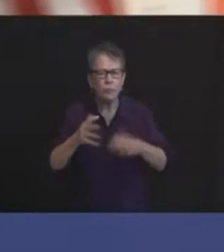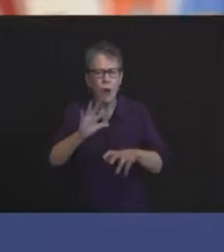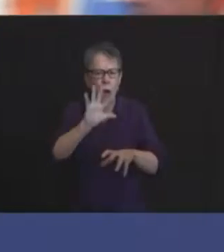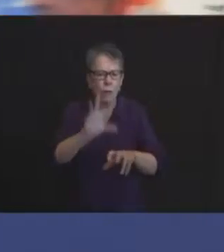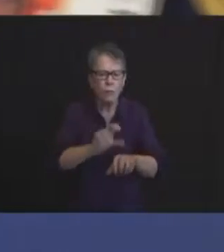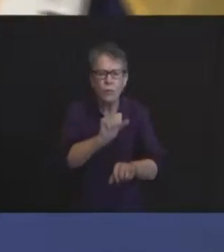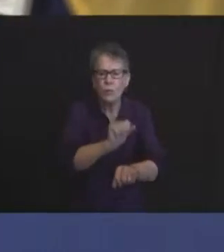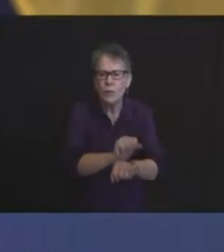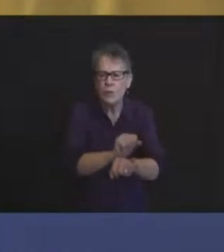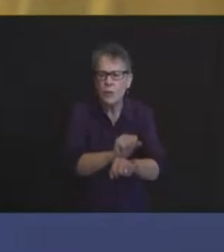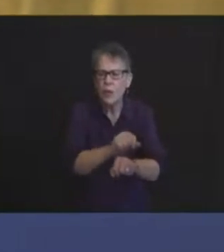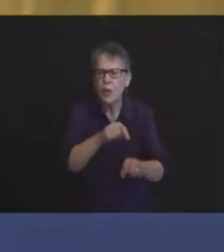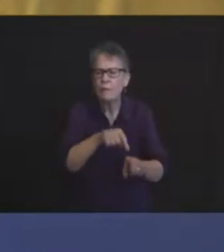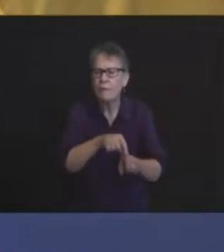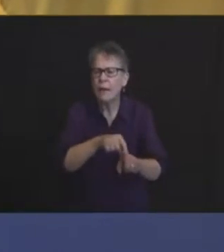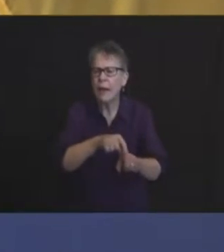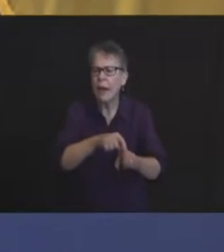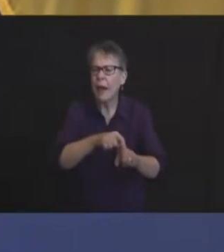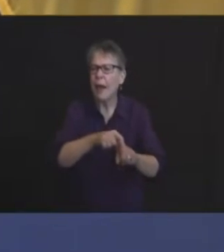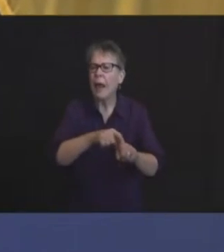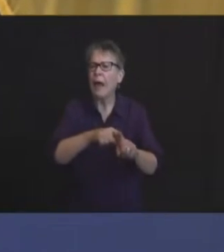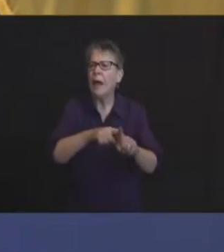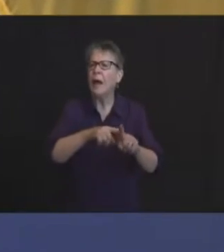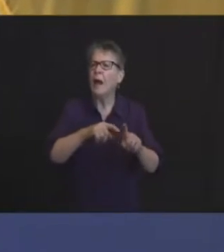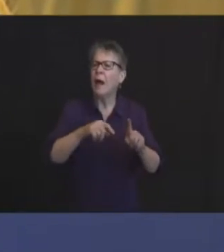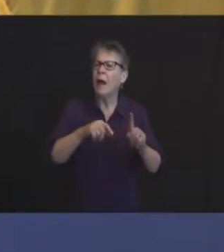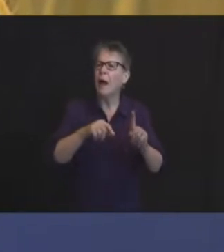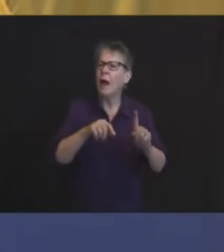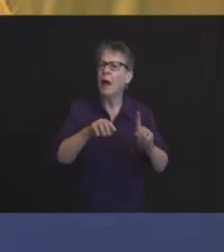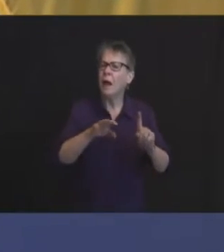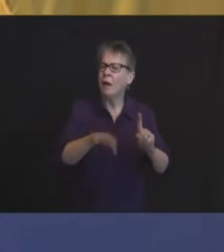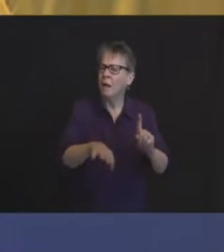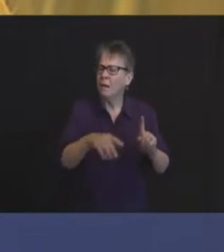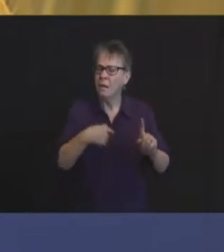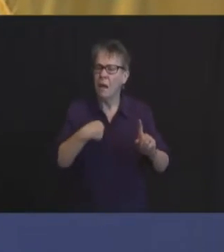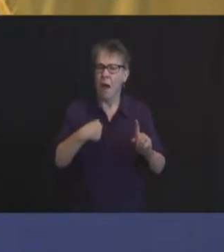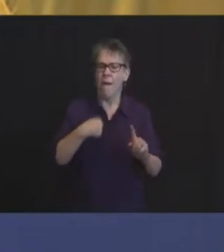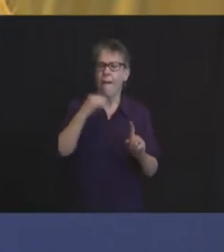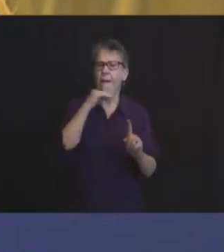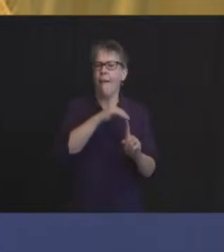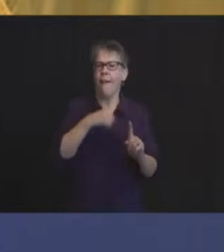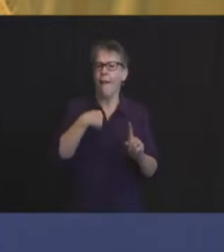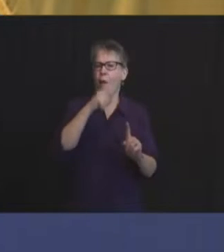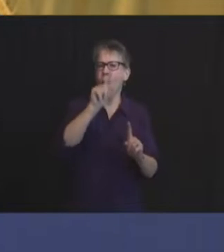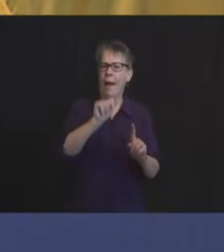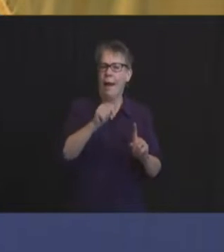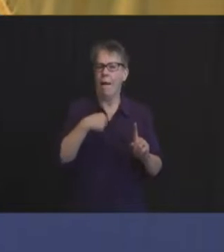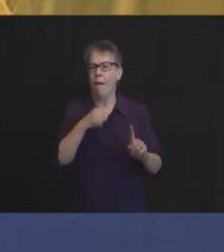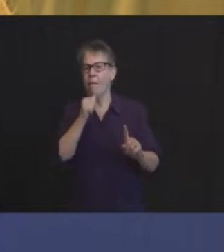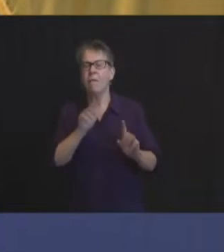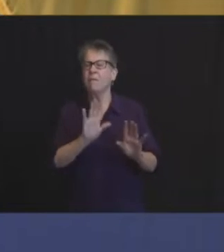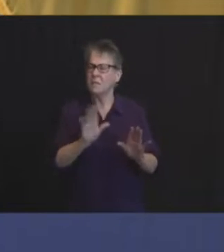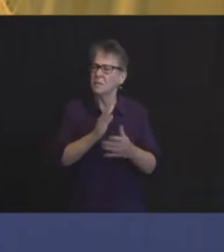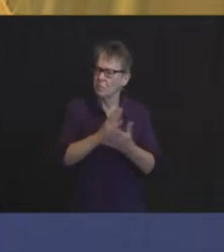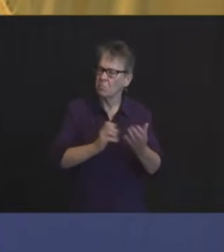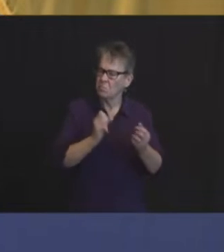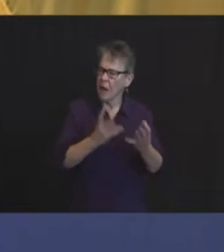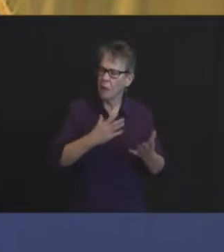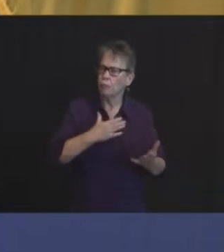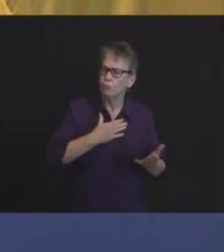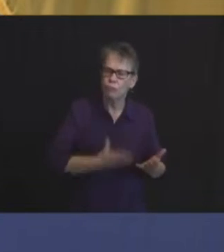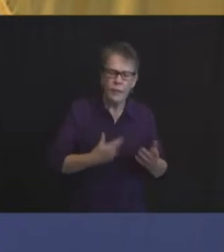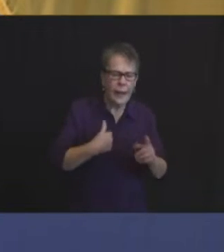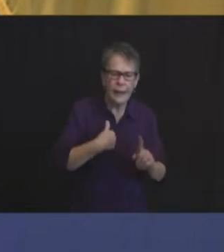are either 1C or in phase 2, to their credit. Secondly, when people make the case to me, I haven't heard one case that